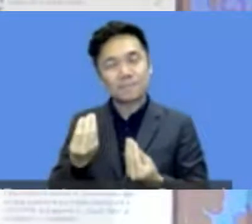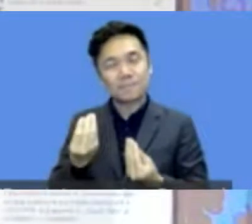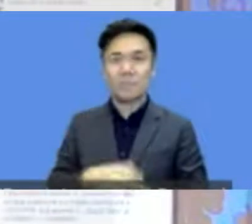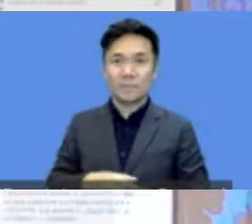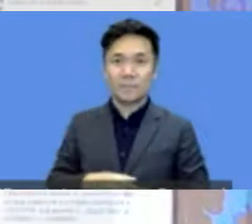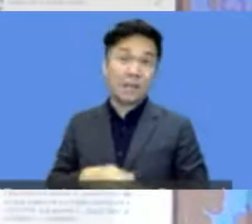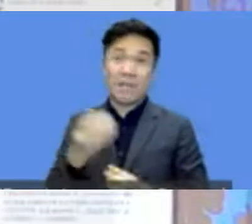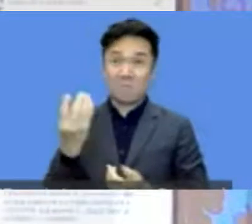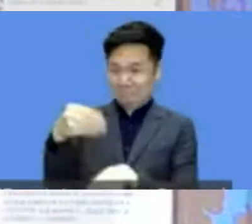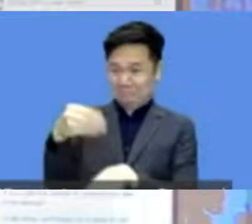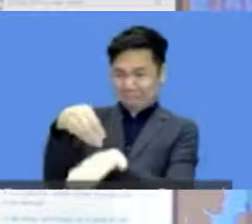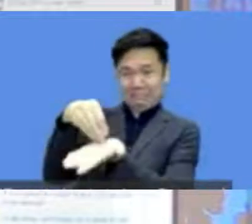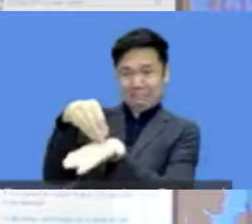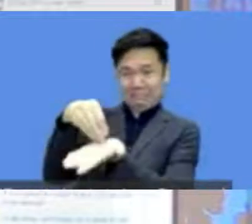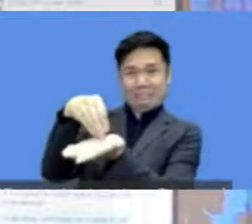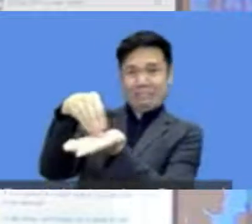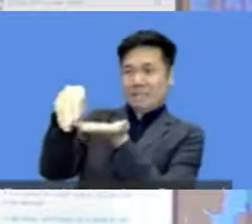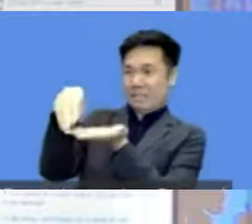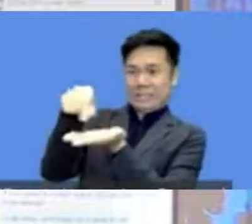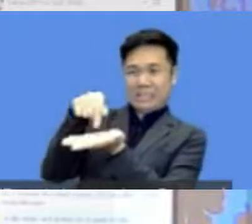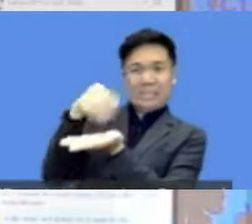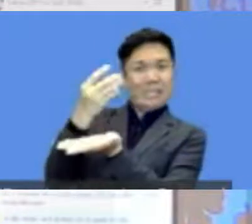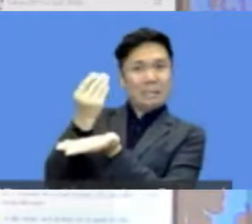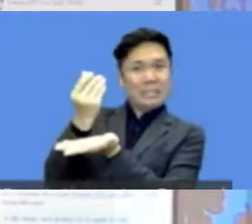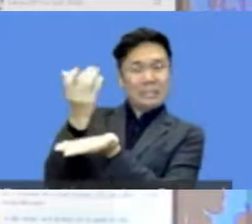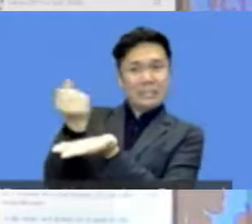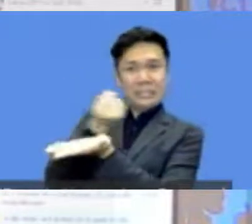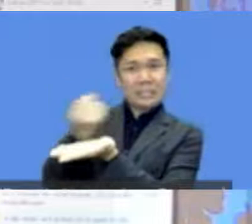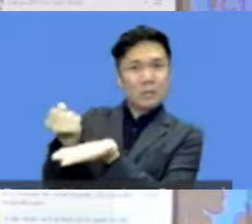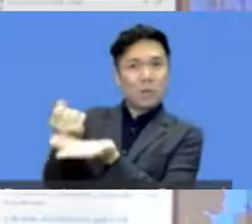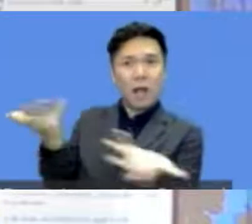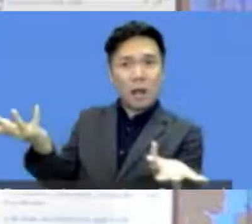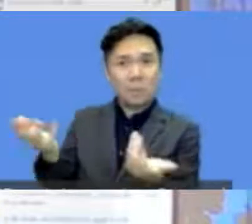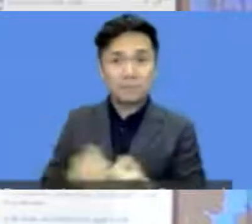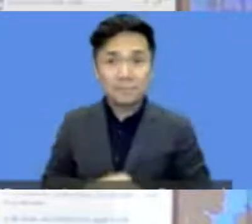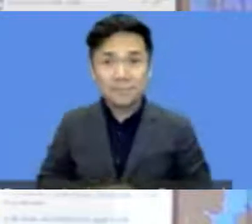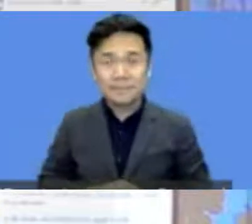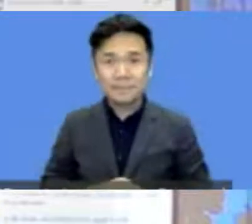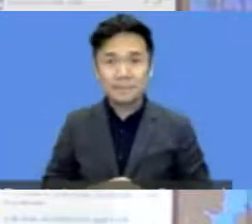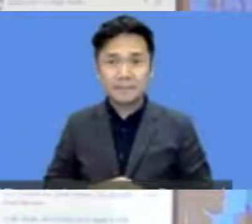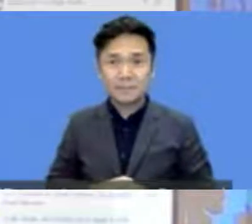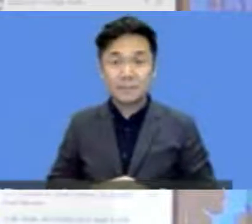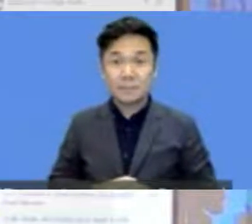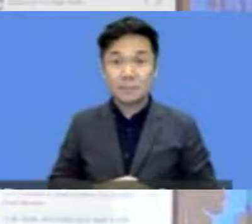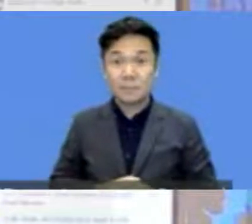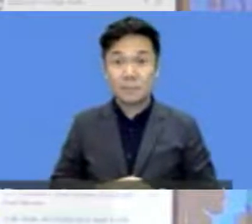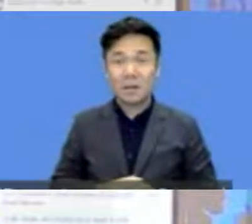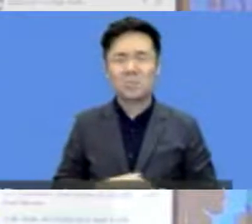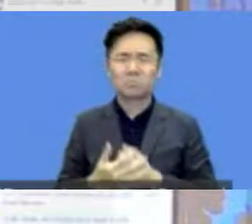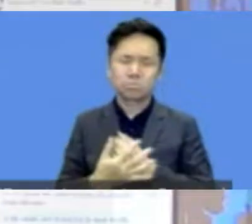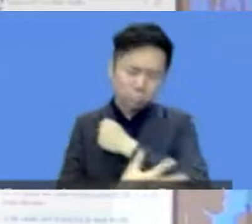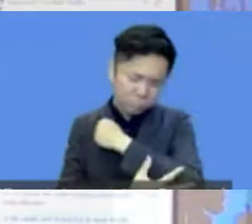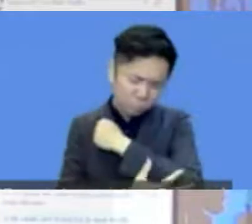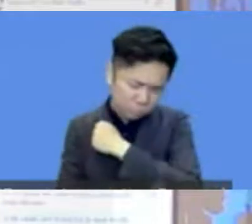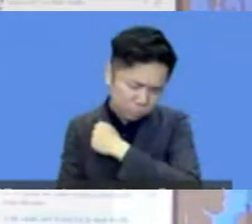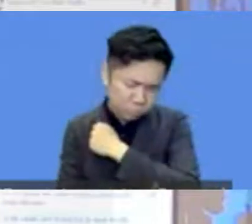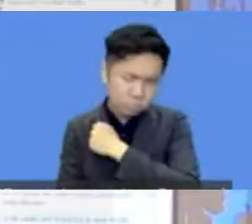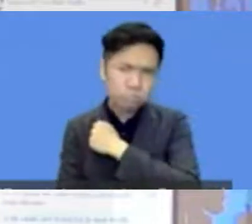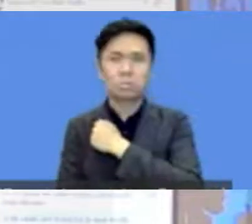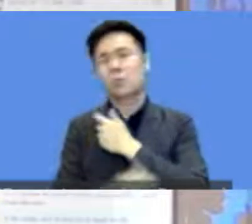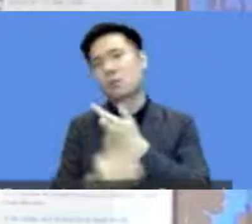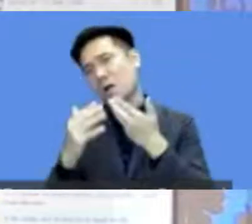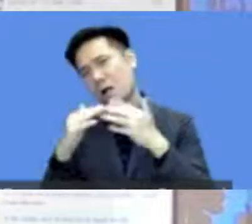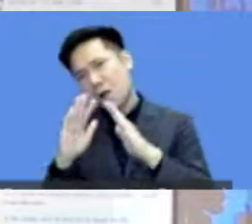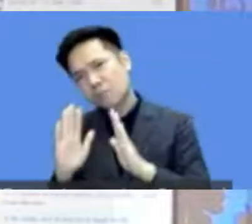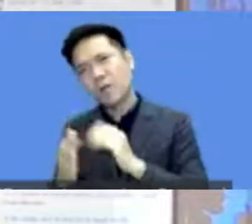cover to tackle this kind of problems, that's a common problem with the poor school and poor households in the remote area. Thank